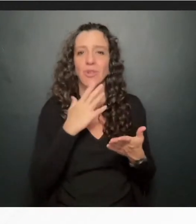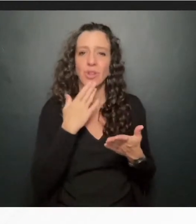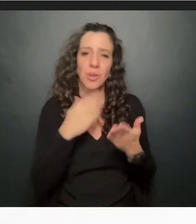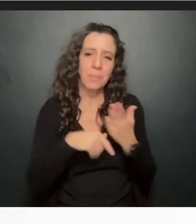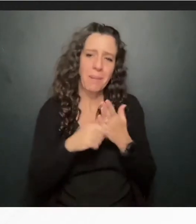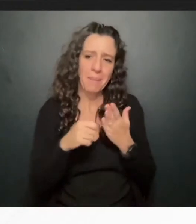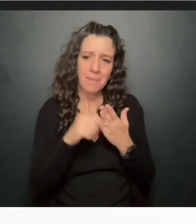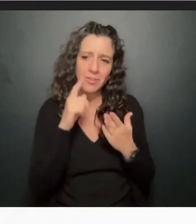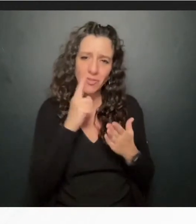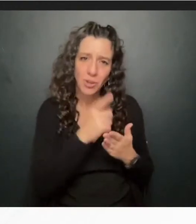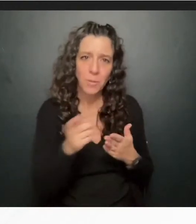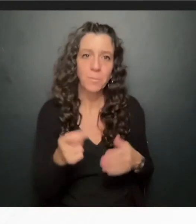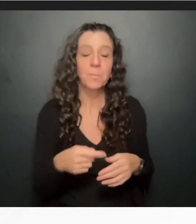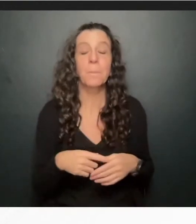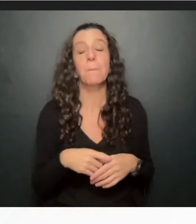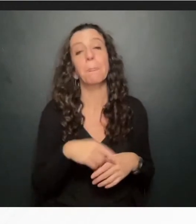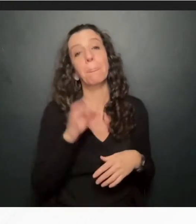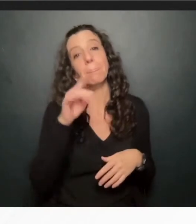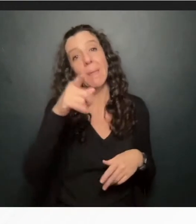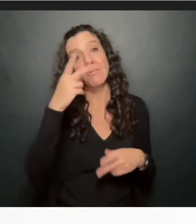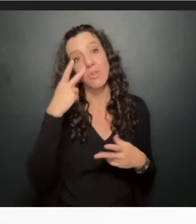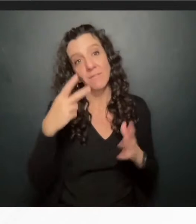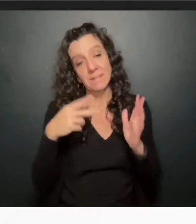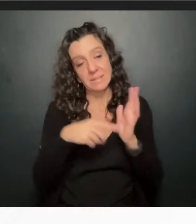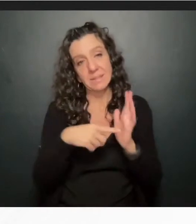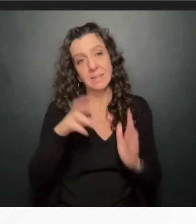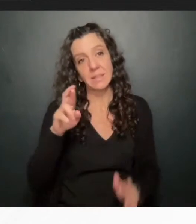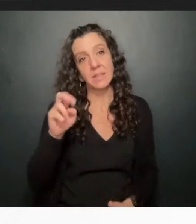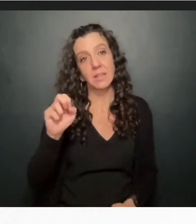you. So if you can visit